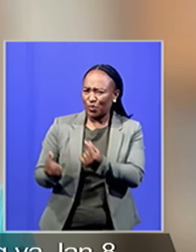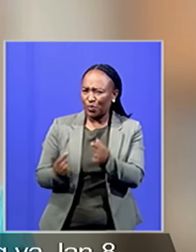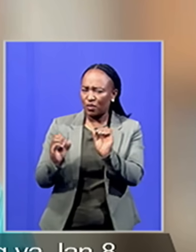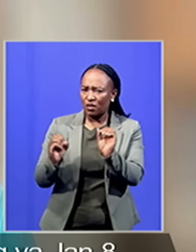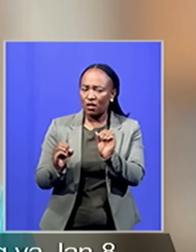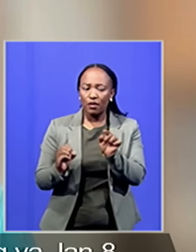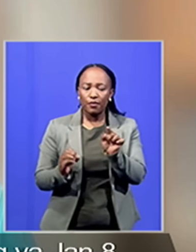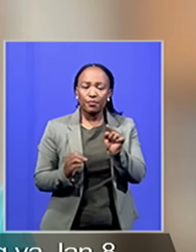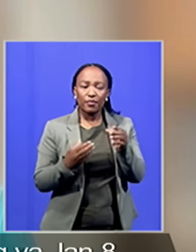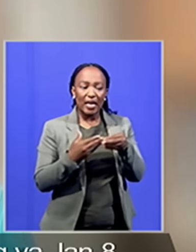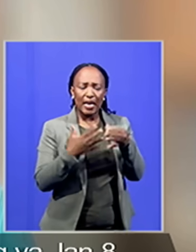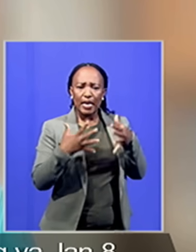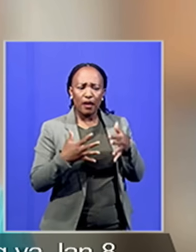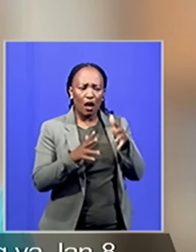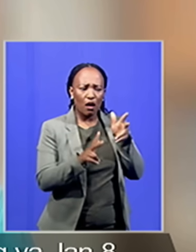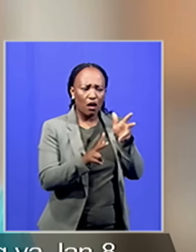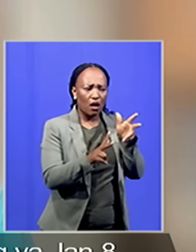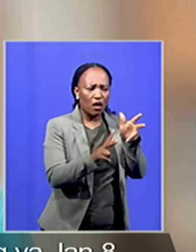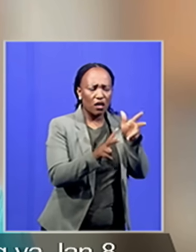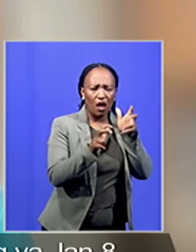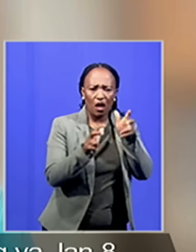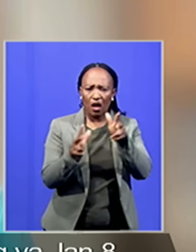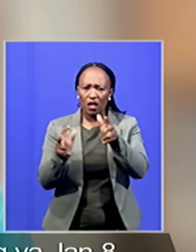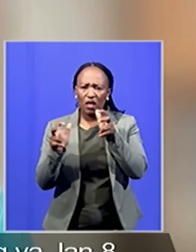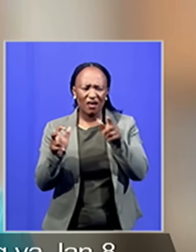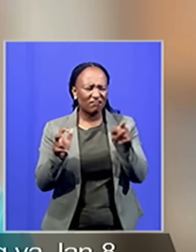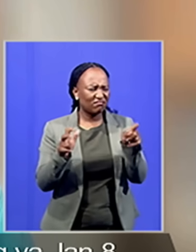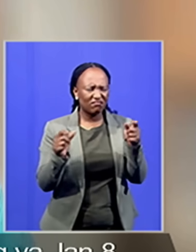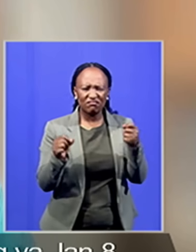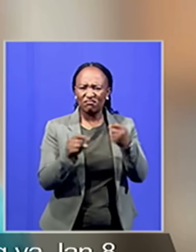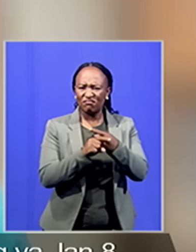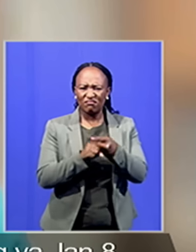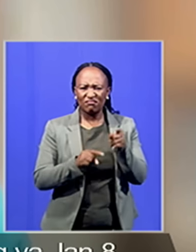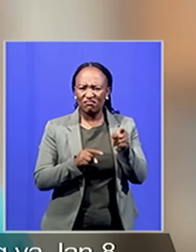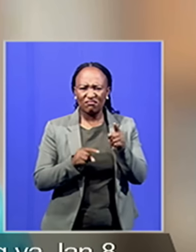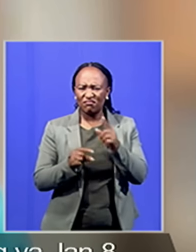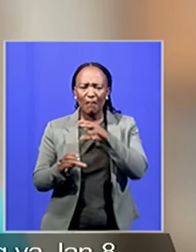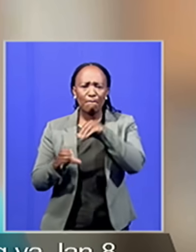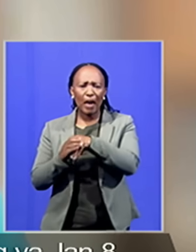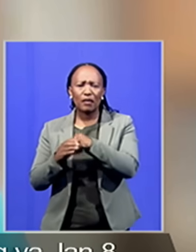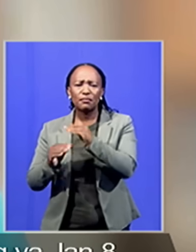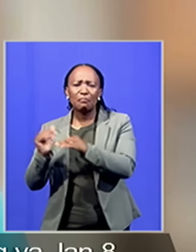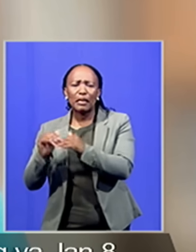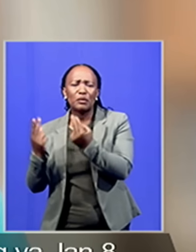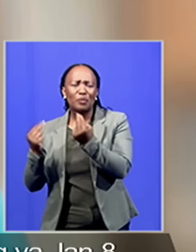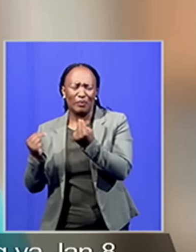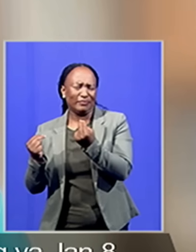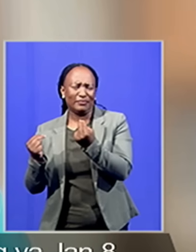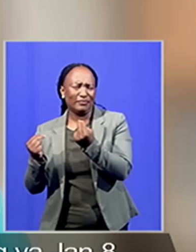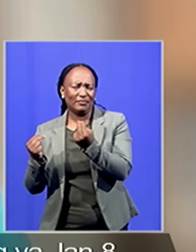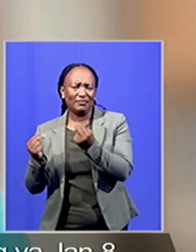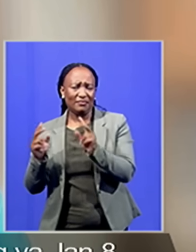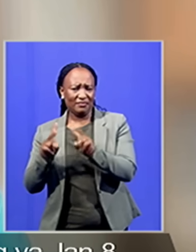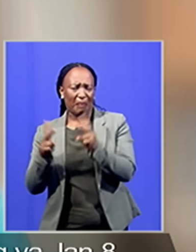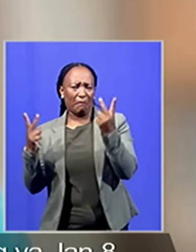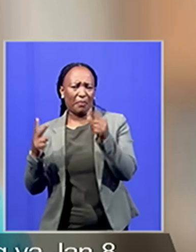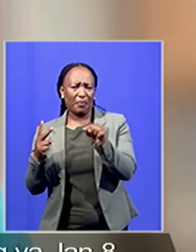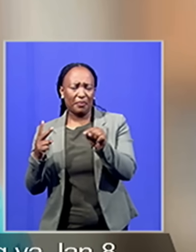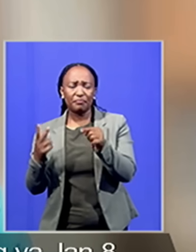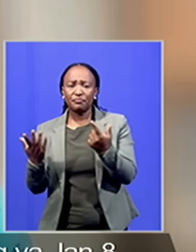basically contradicting one another, something that is not part of the renewal agenda. So what would have happened then under normal